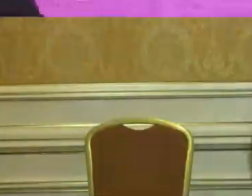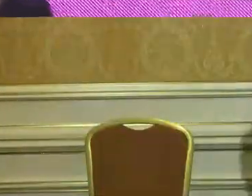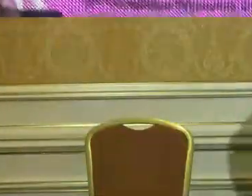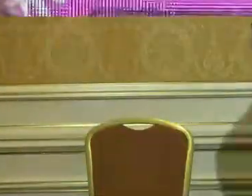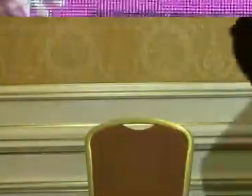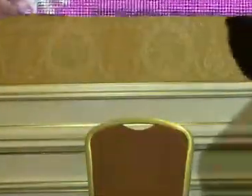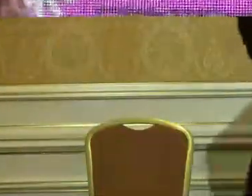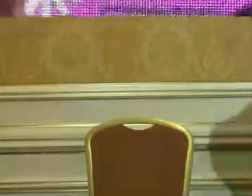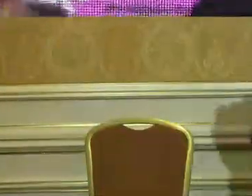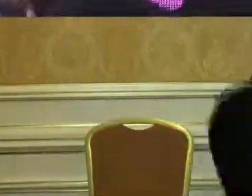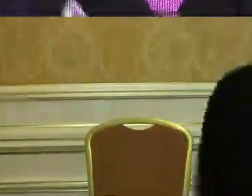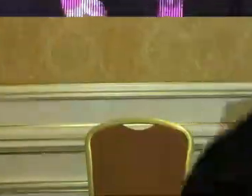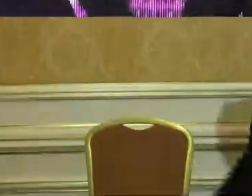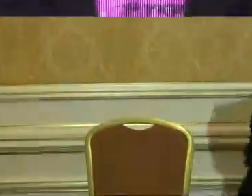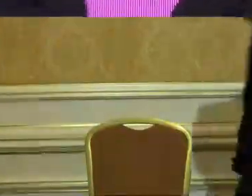nicely.